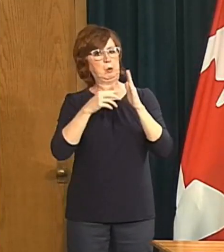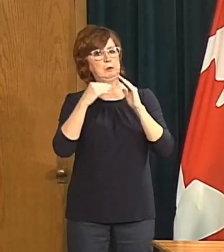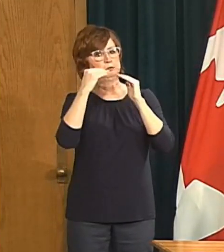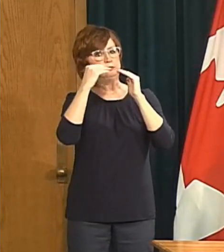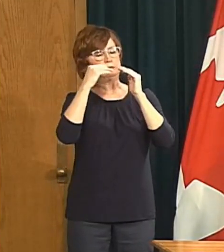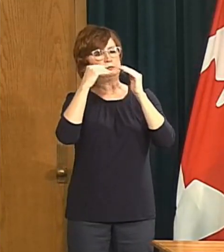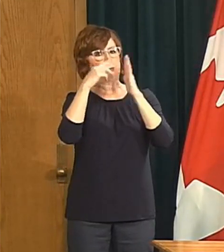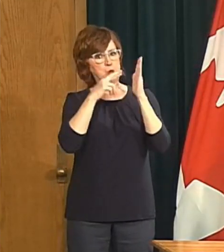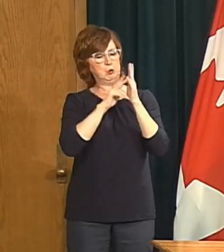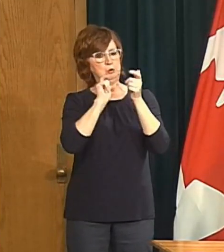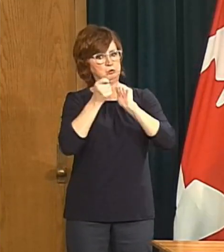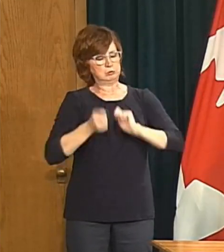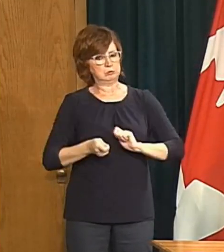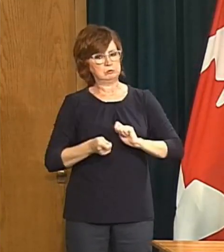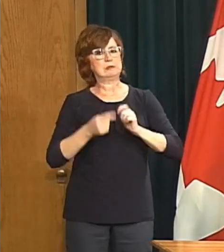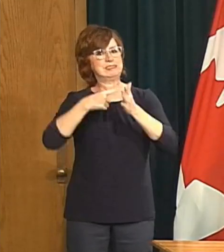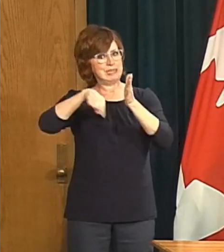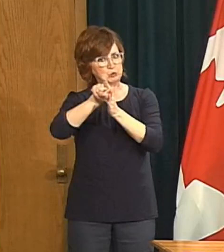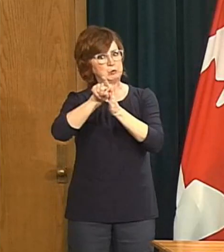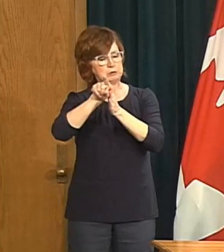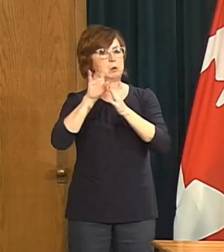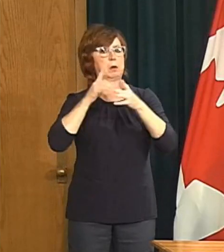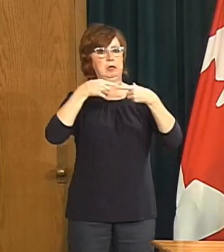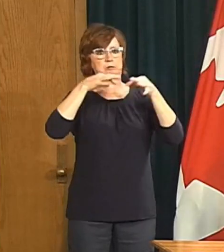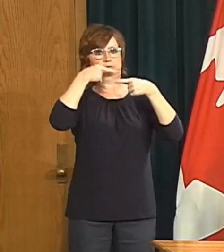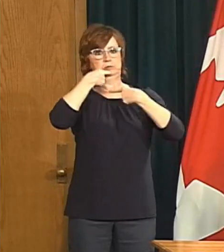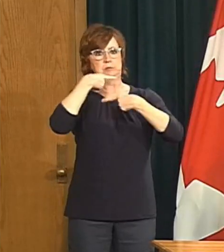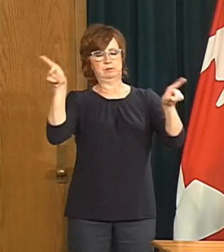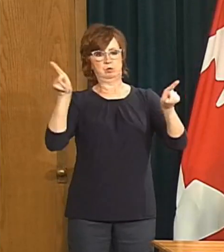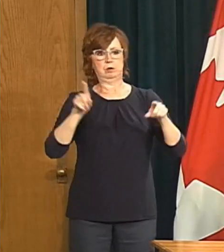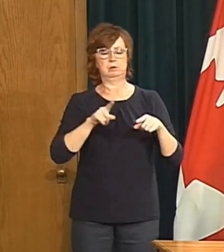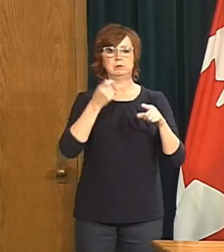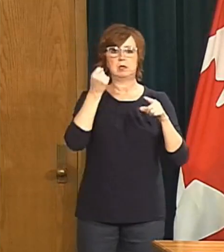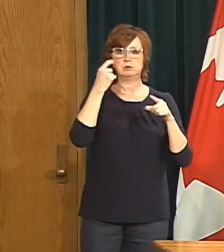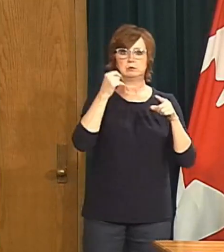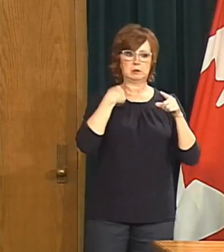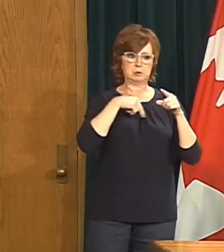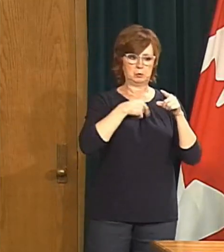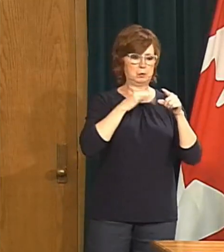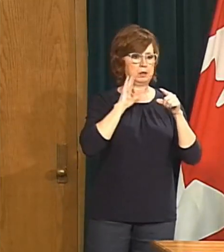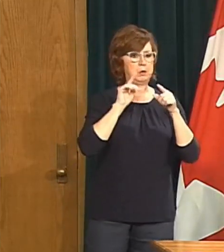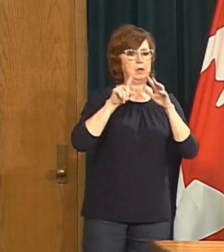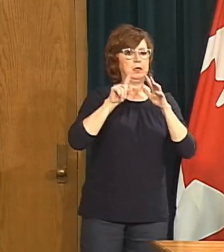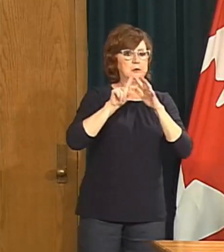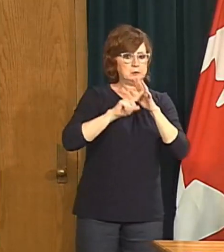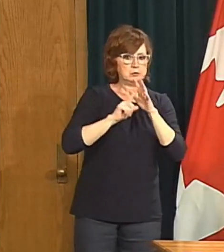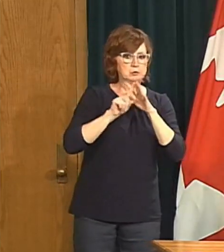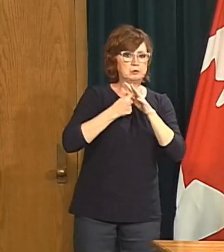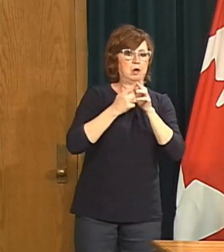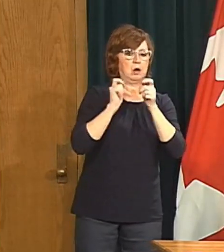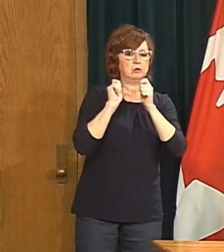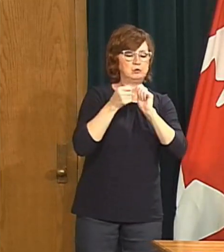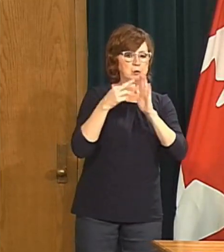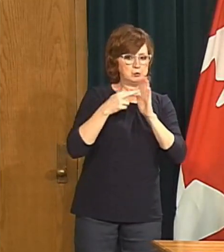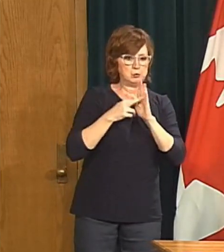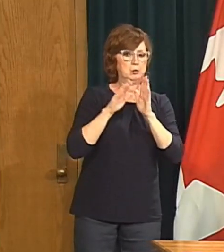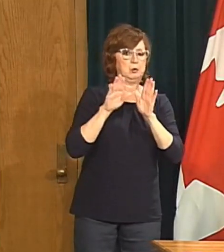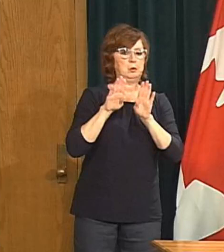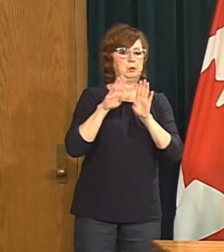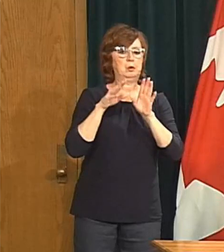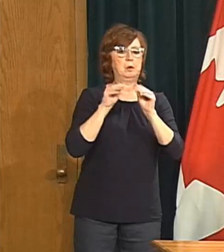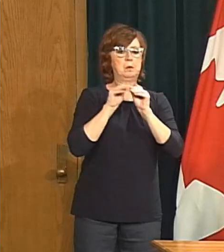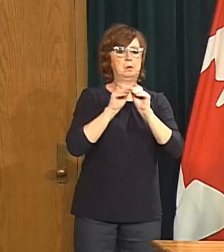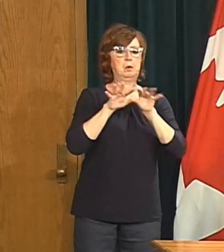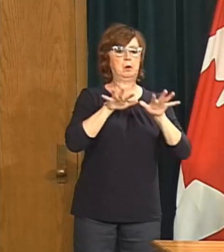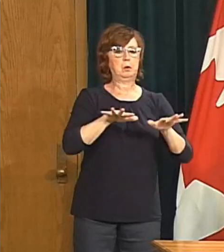reopen, testing and contact tracing will become even more important. We have been increasing our number of tests